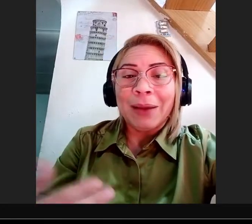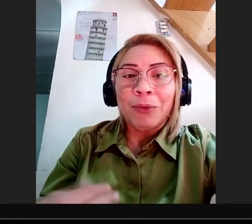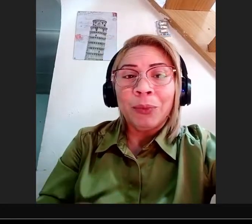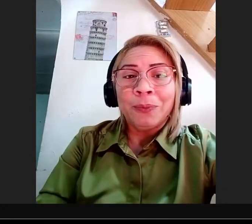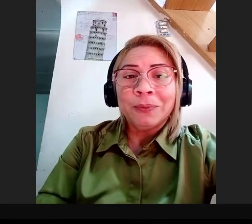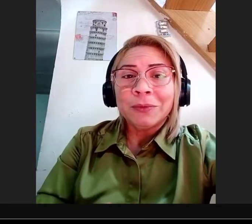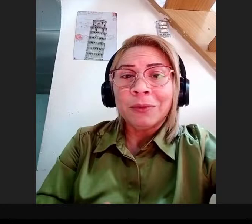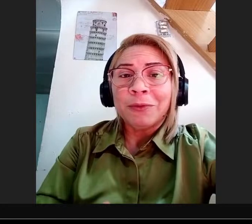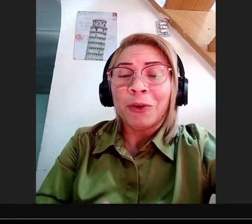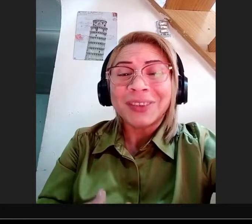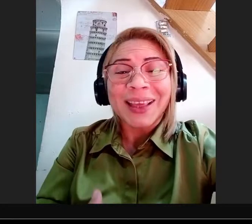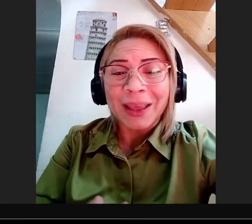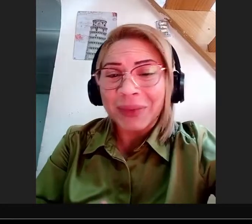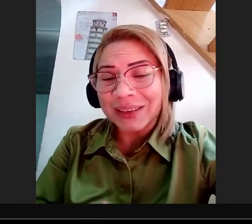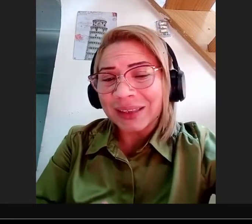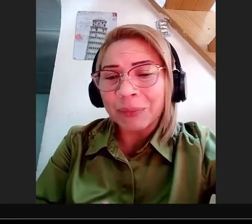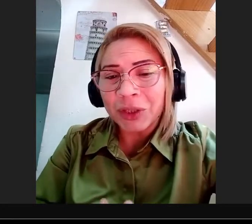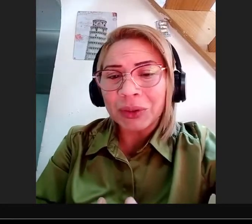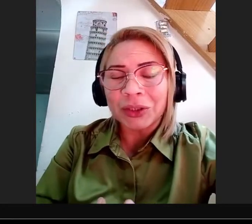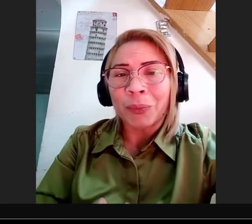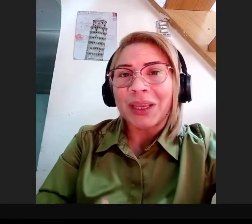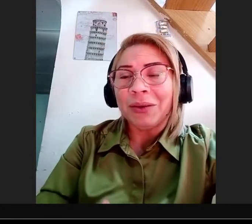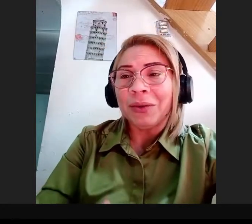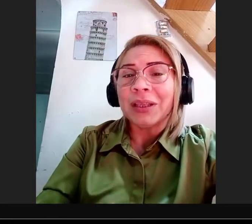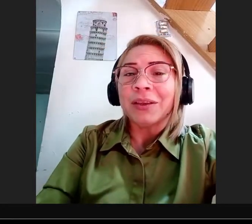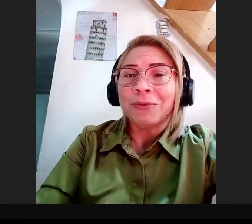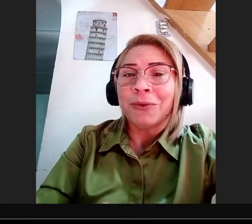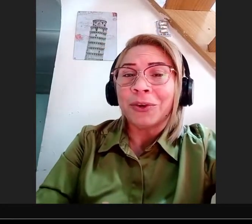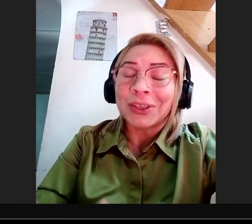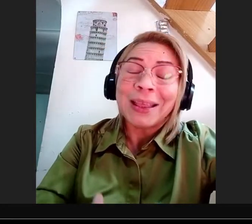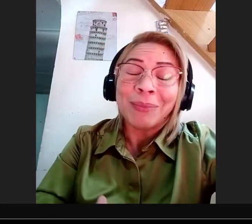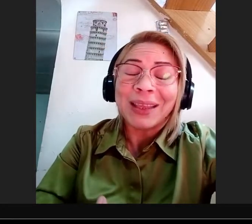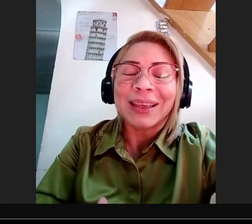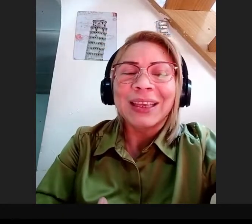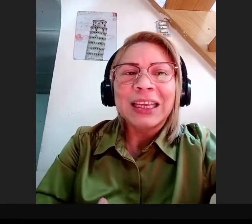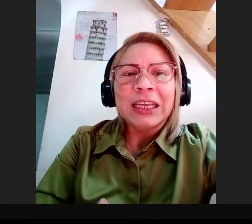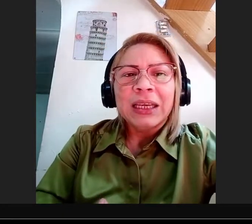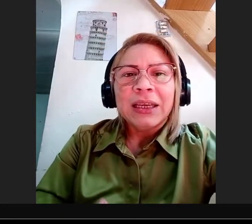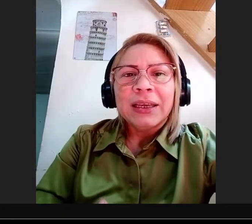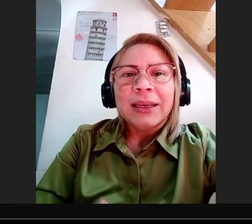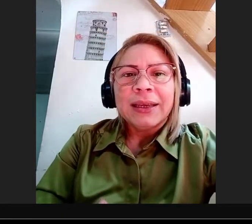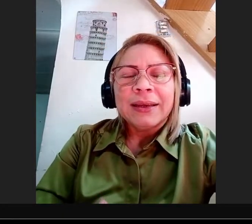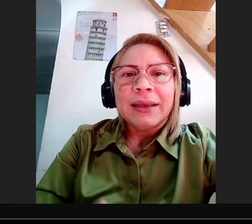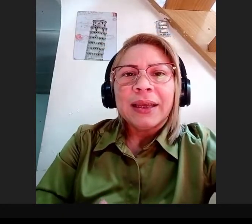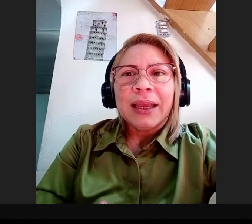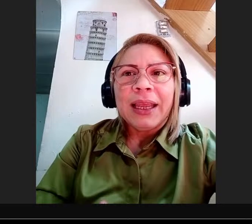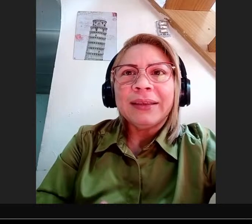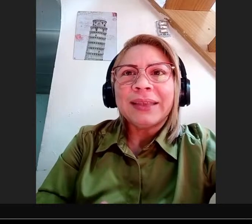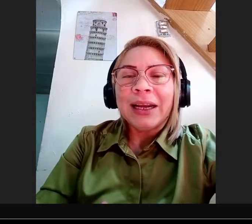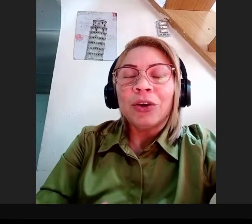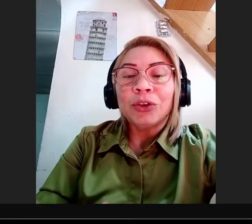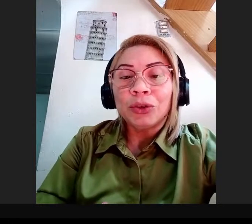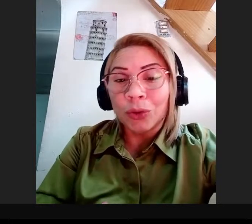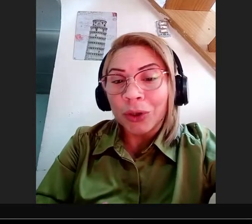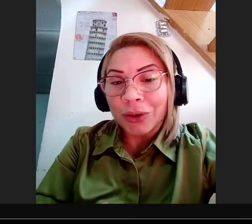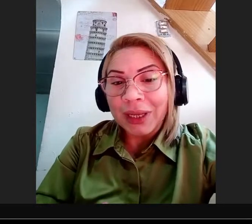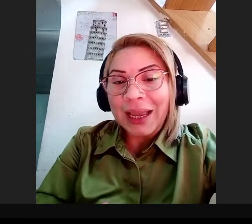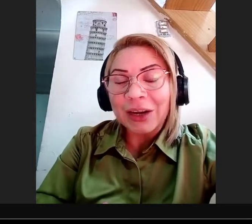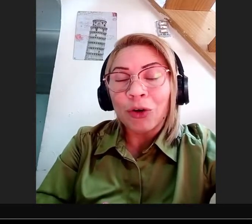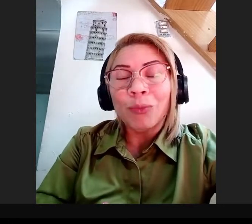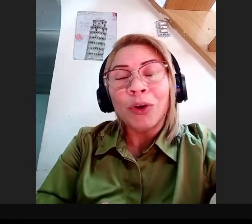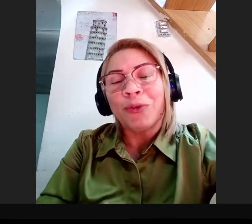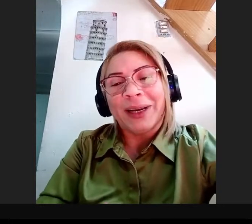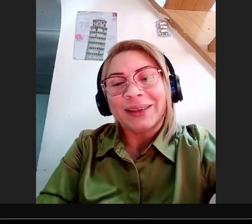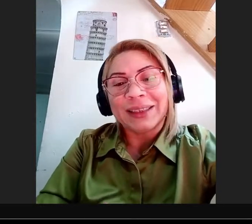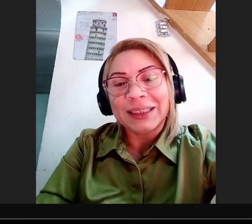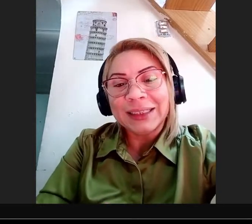us as migrants, because we are forced migrants. In fact, we leave our countries